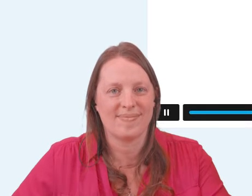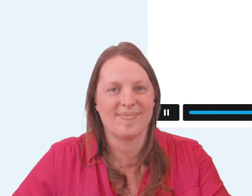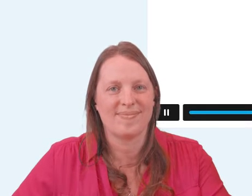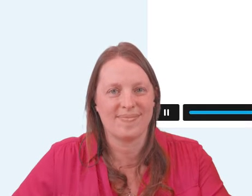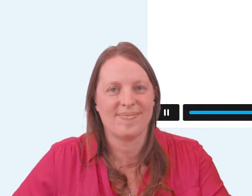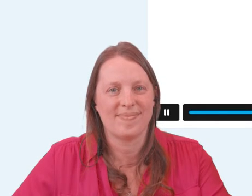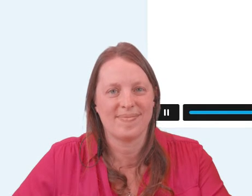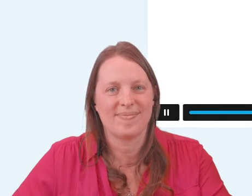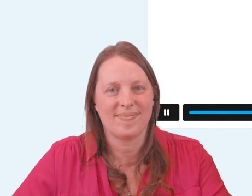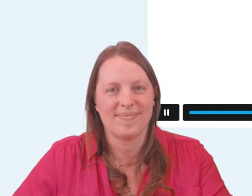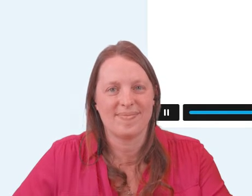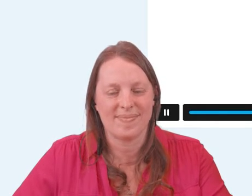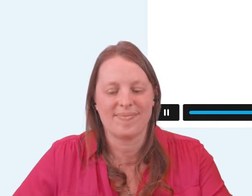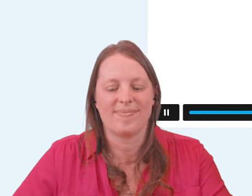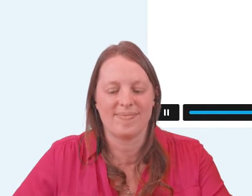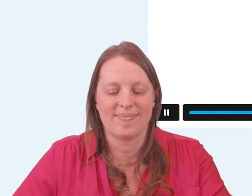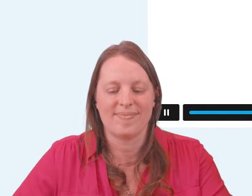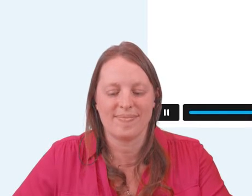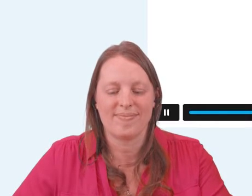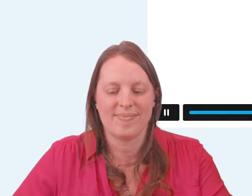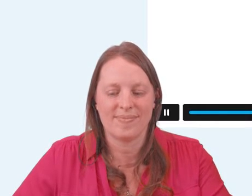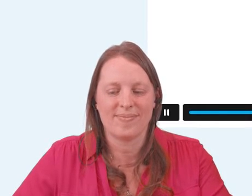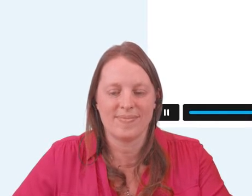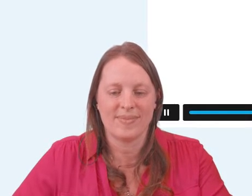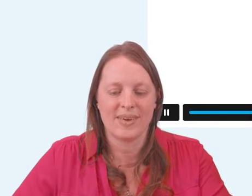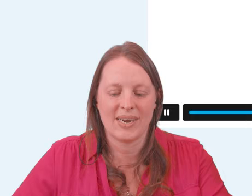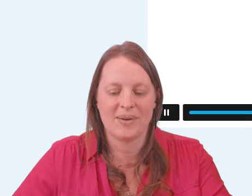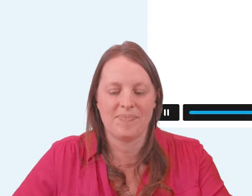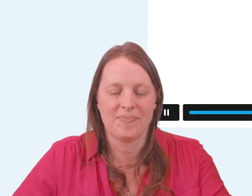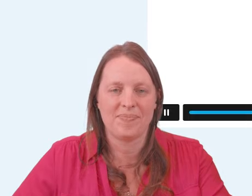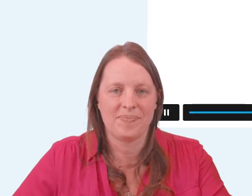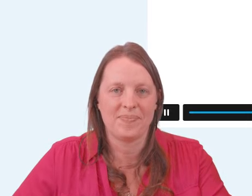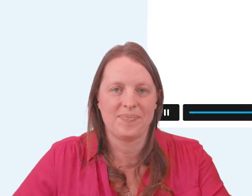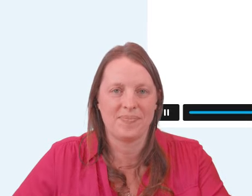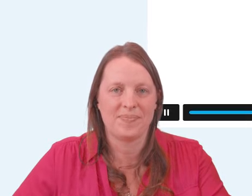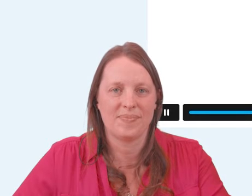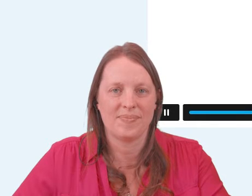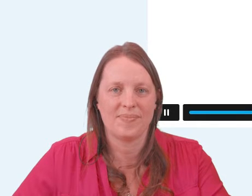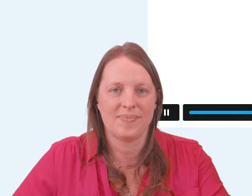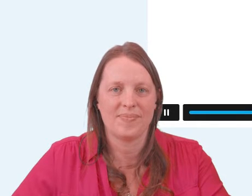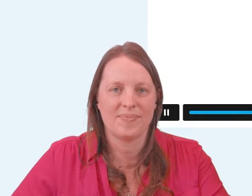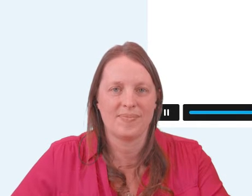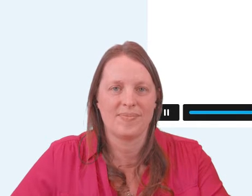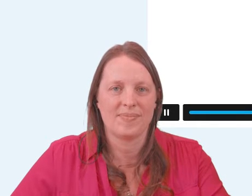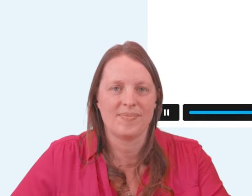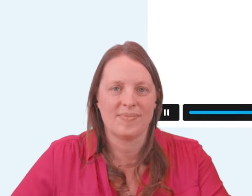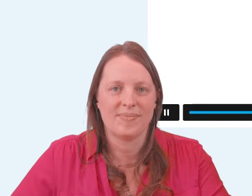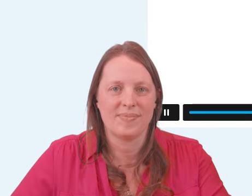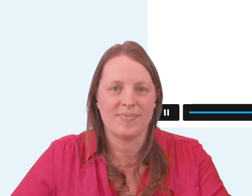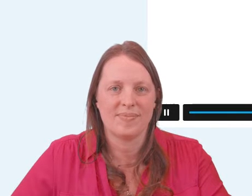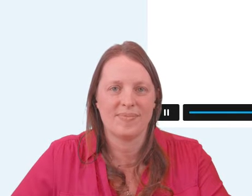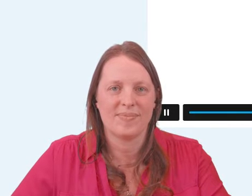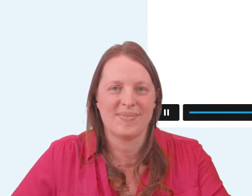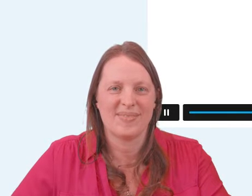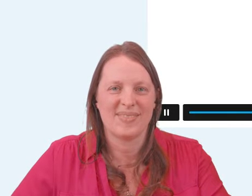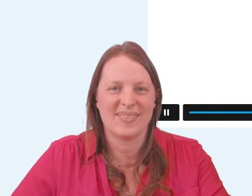it's difficult to know what the particles are, okay? Got so it. I prefer